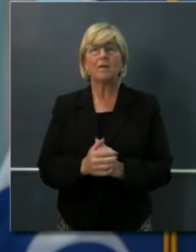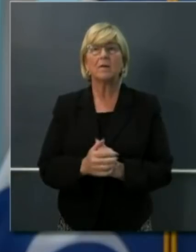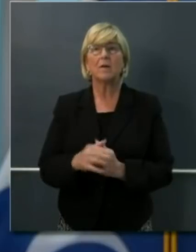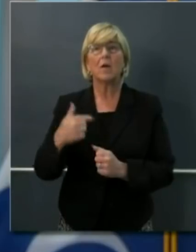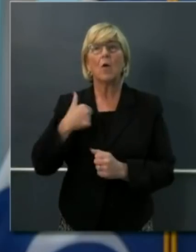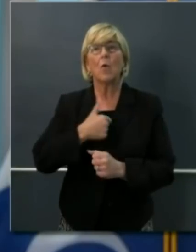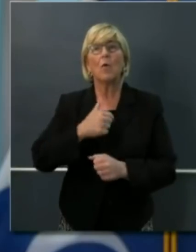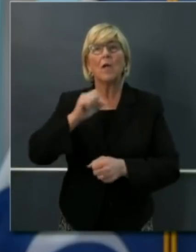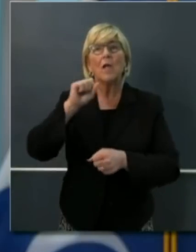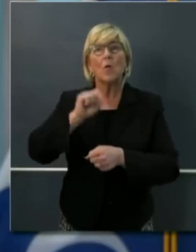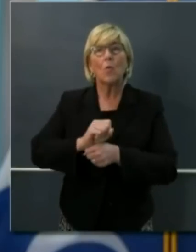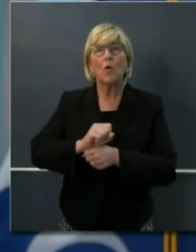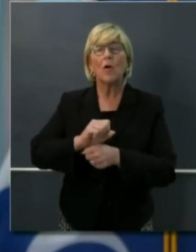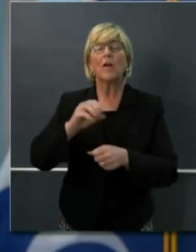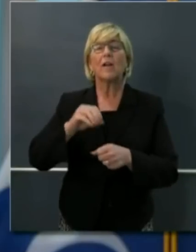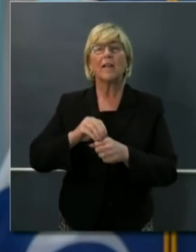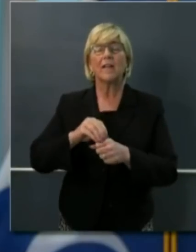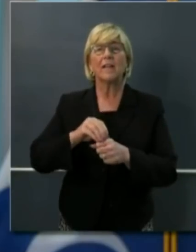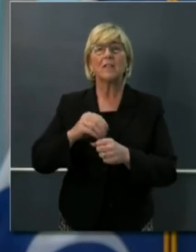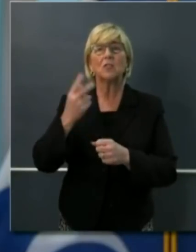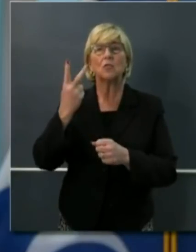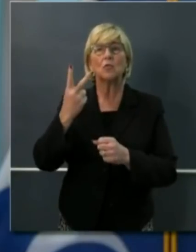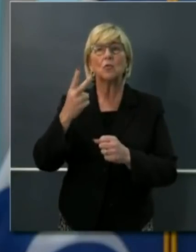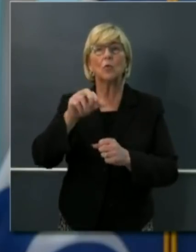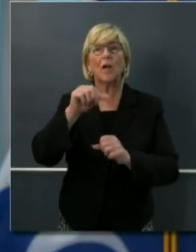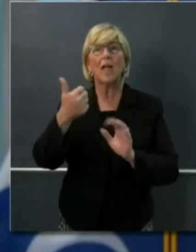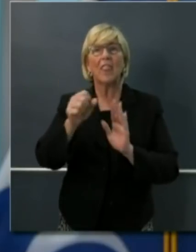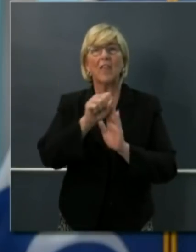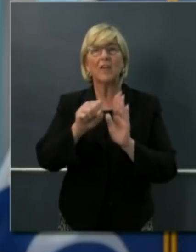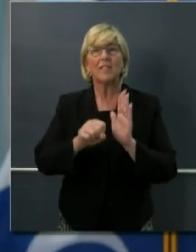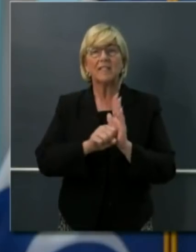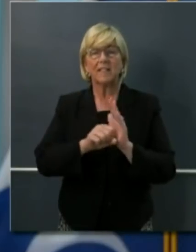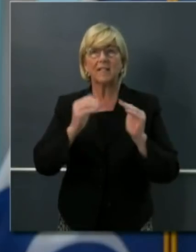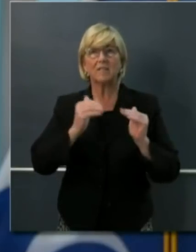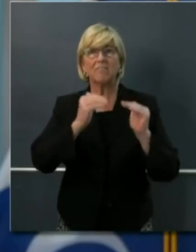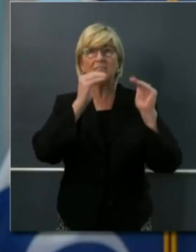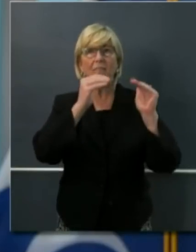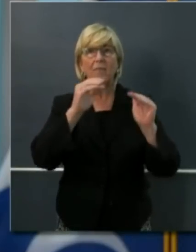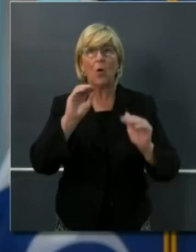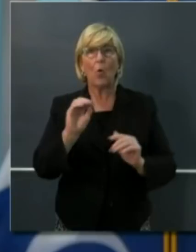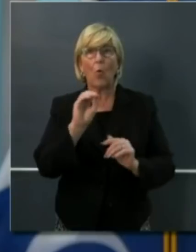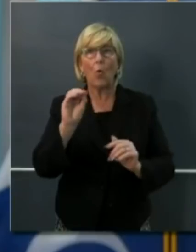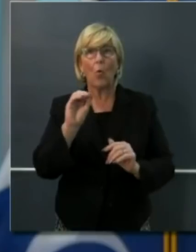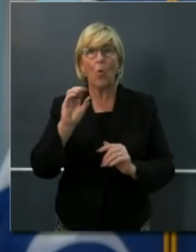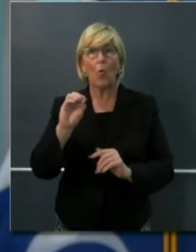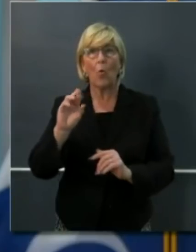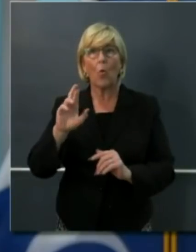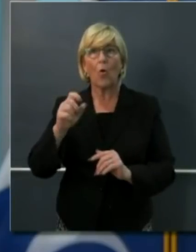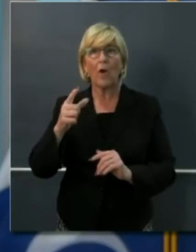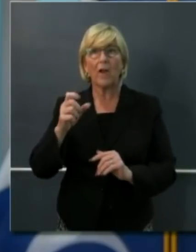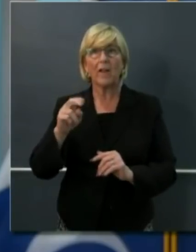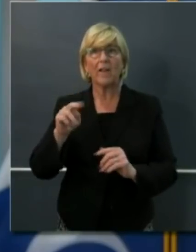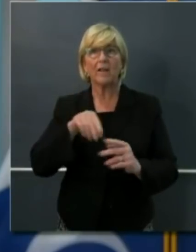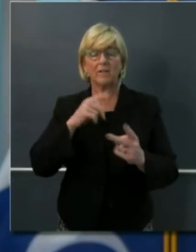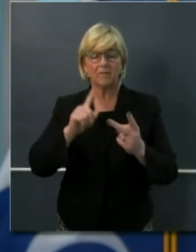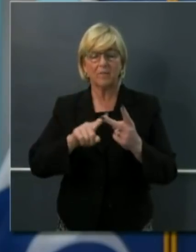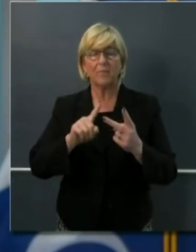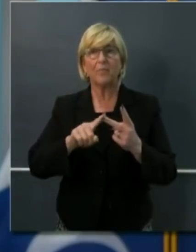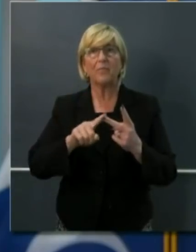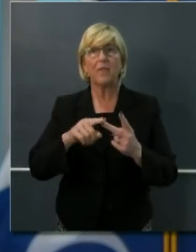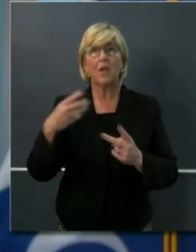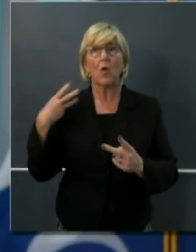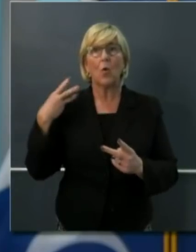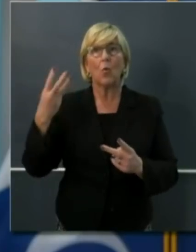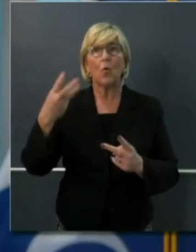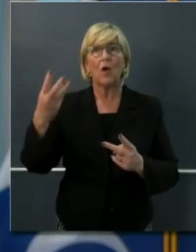our partners in Washington State and Oregon, guided by their experts and guided by their examples, and helping us